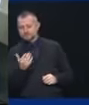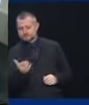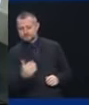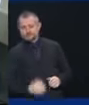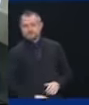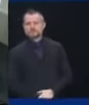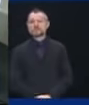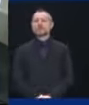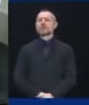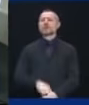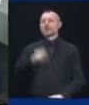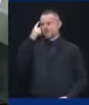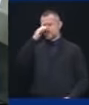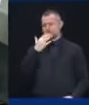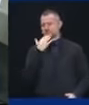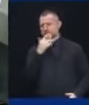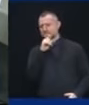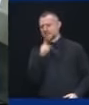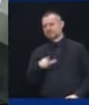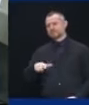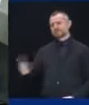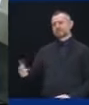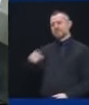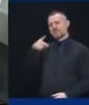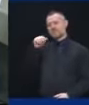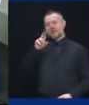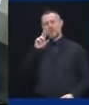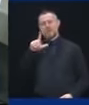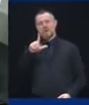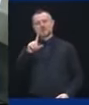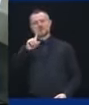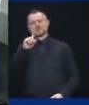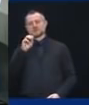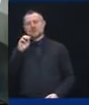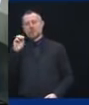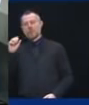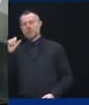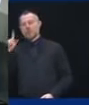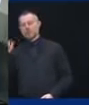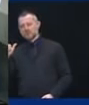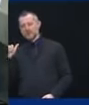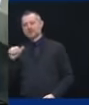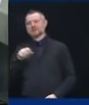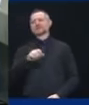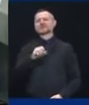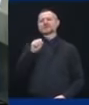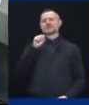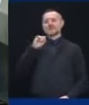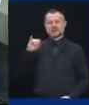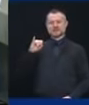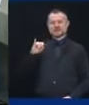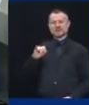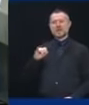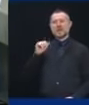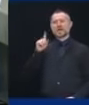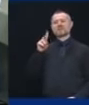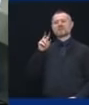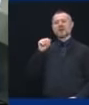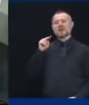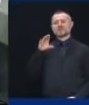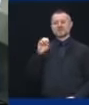Thank you, Governor. Next up is Paul Liotta of the Staten Island Advance. Paul, your line is now open. Please unmute your